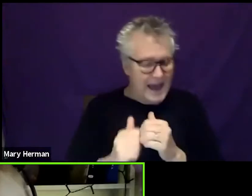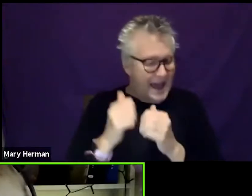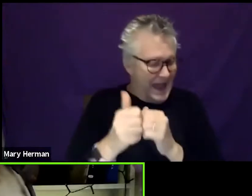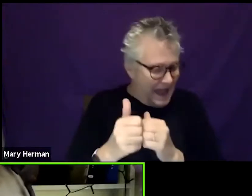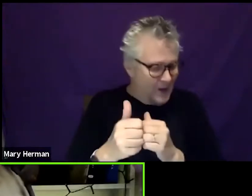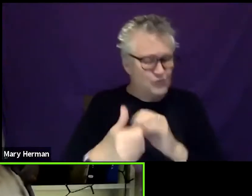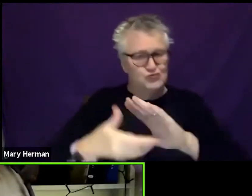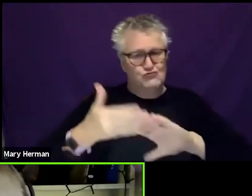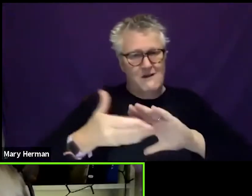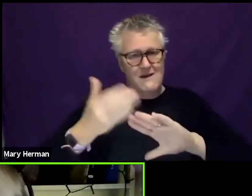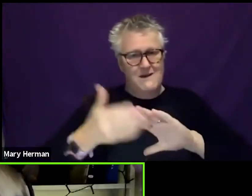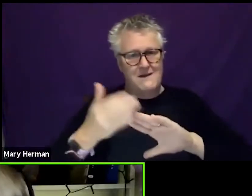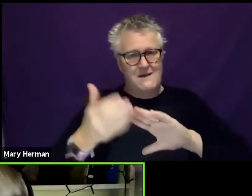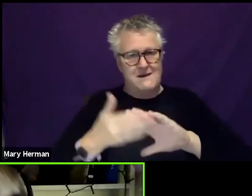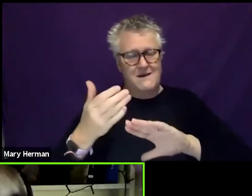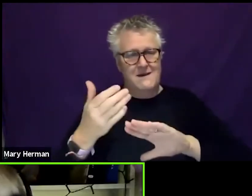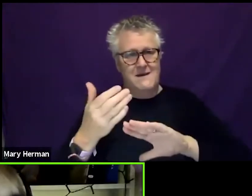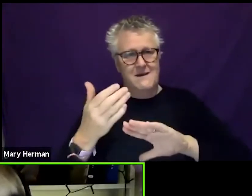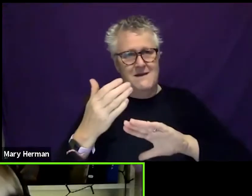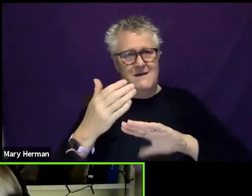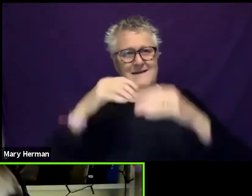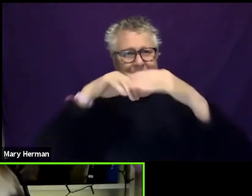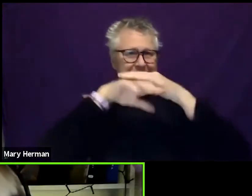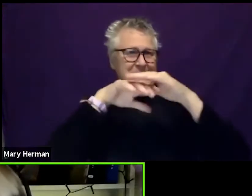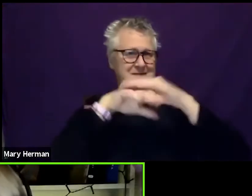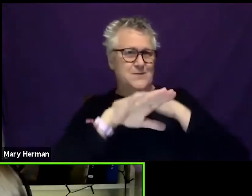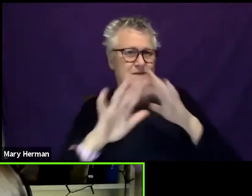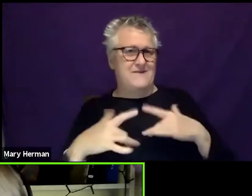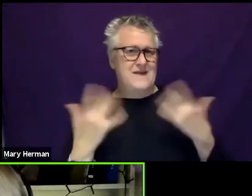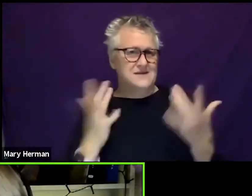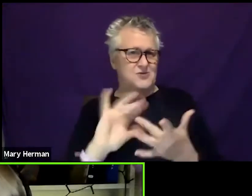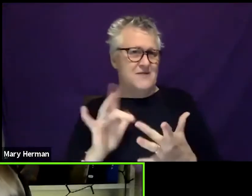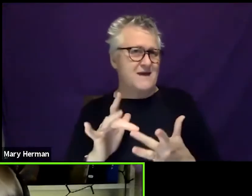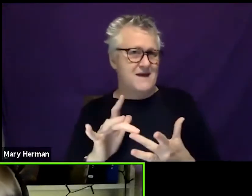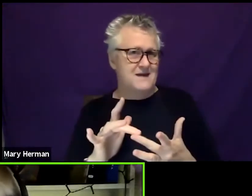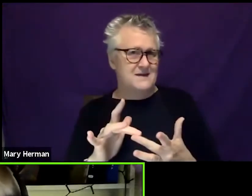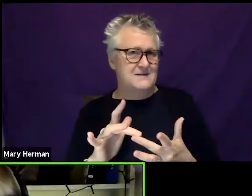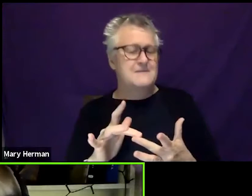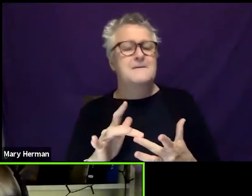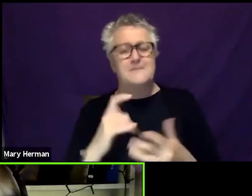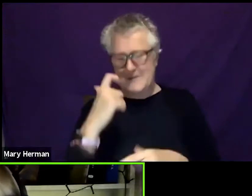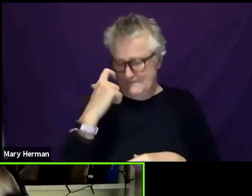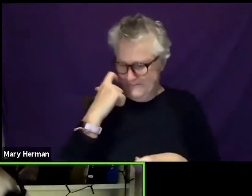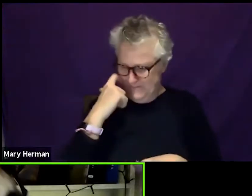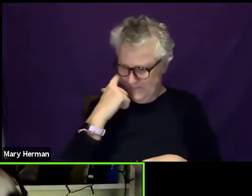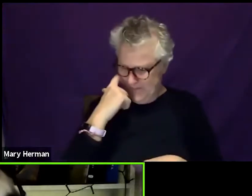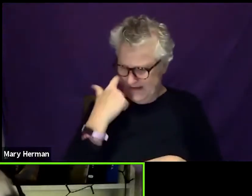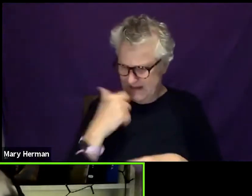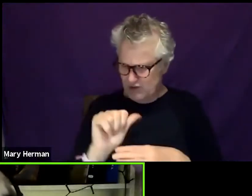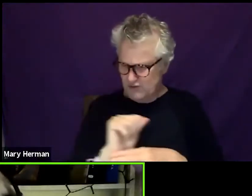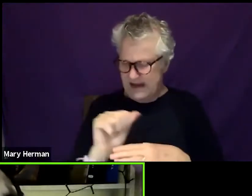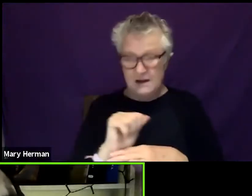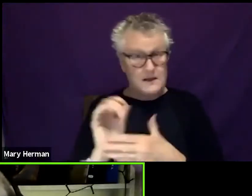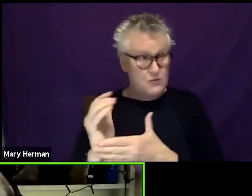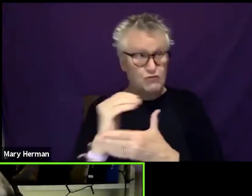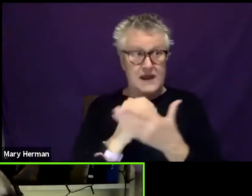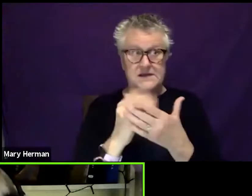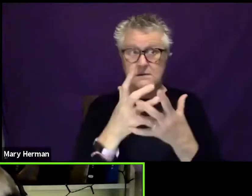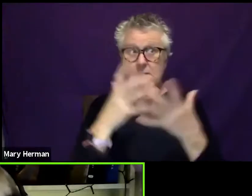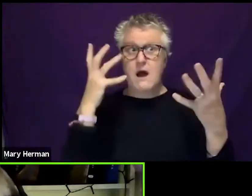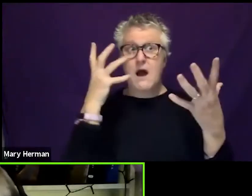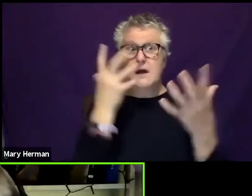online events. And we delivered some training recently that raised a lot of money for us to